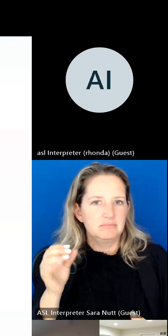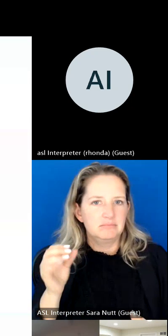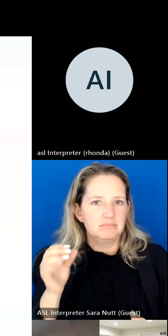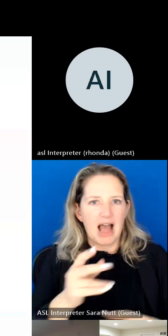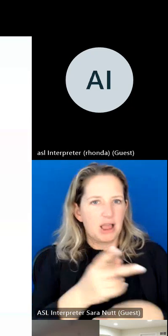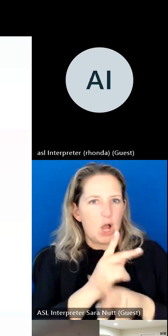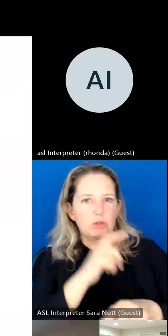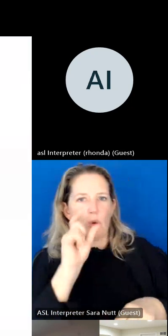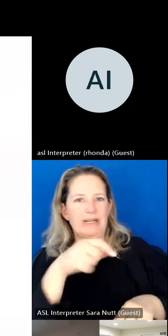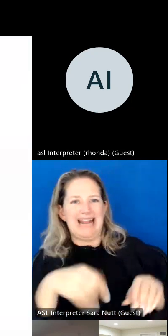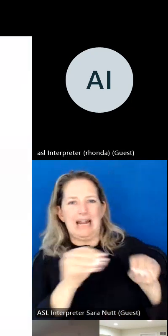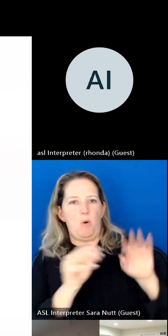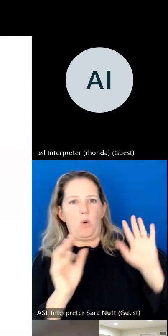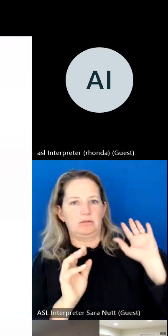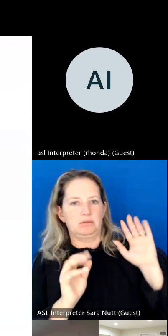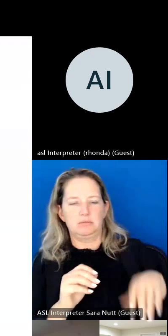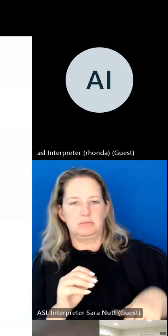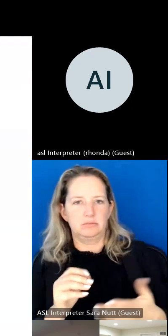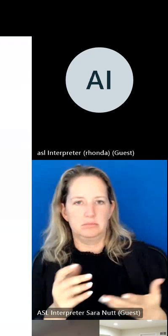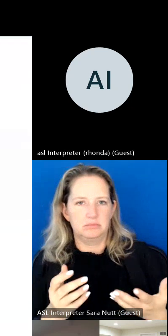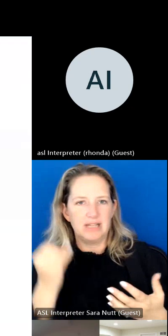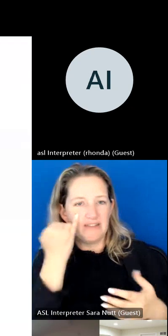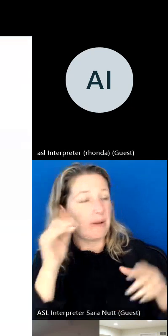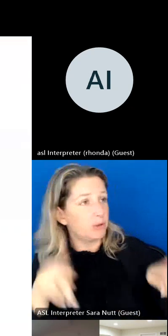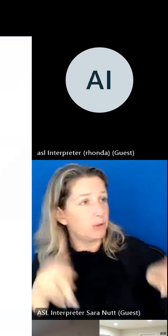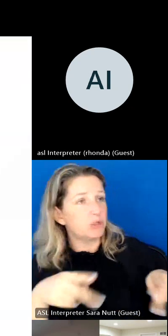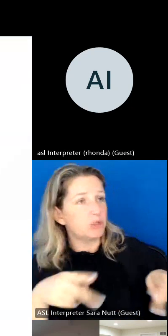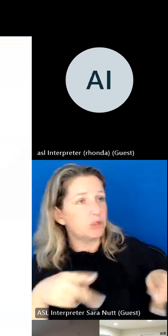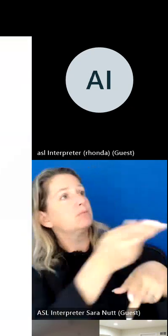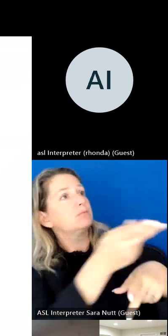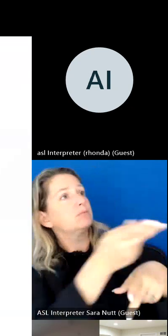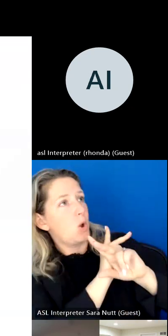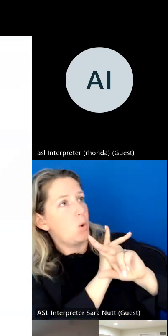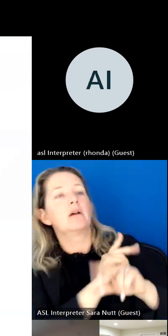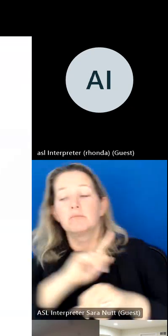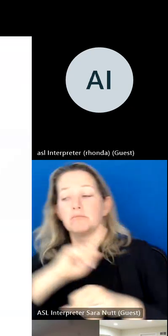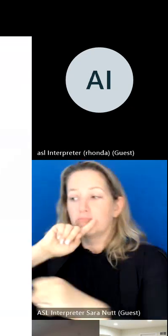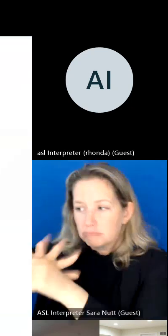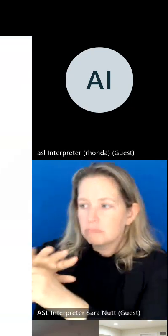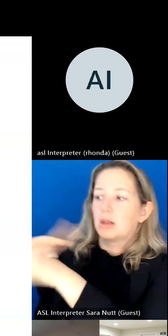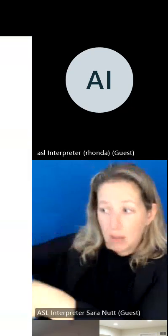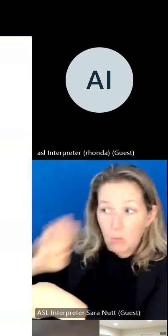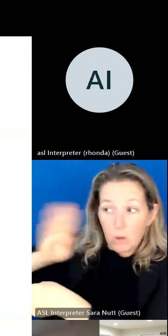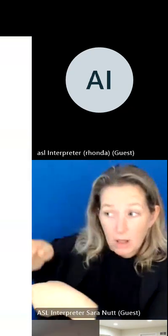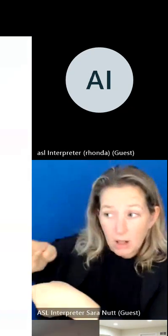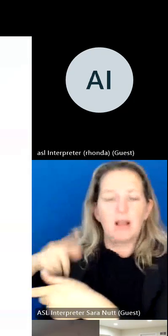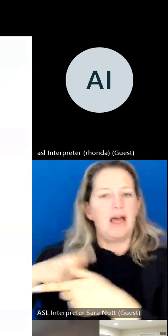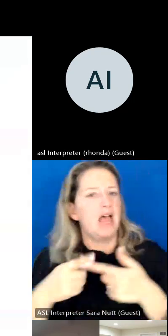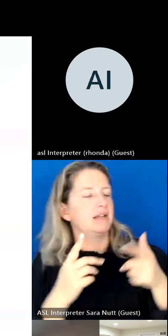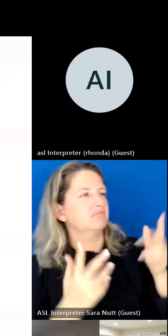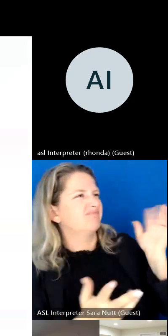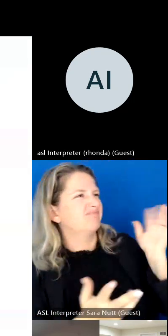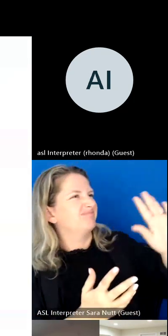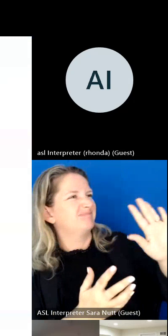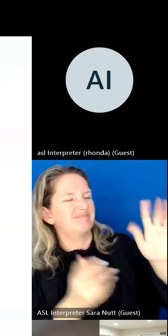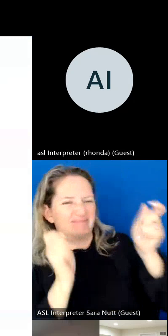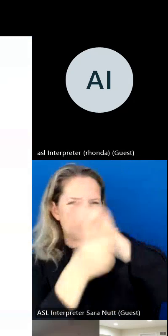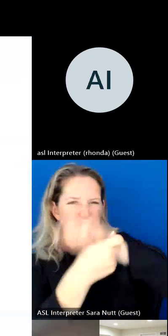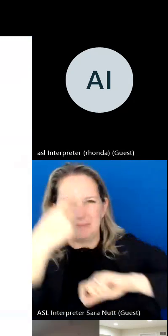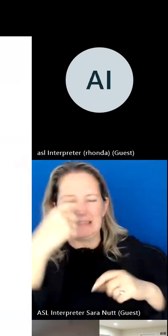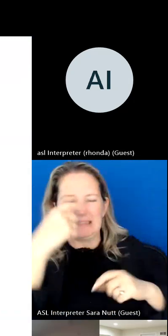needed by the company, and essentially that's just the obligation. But that's